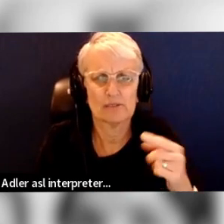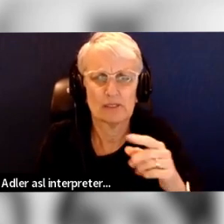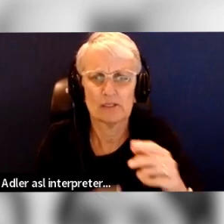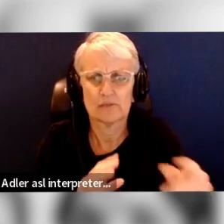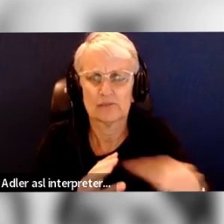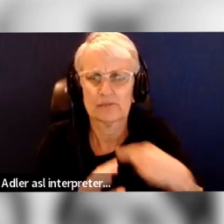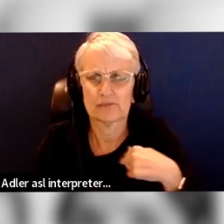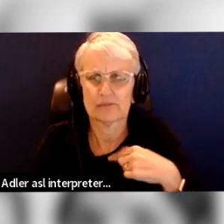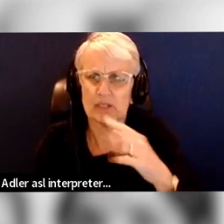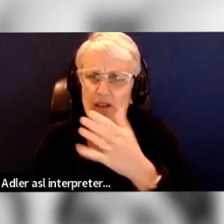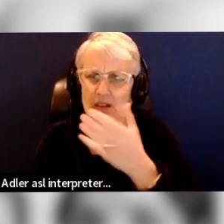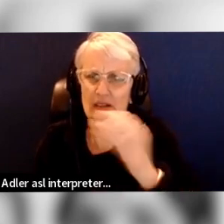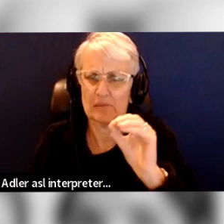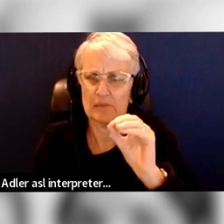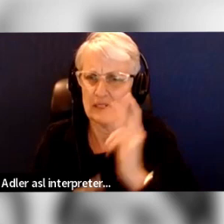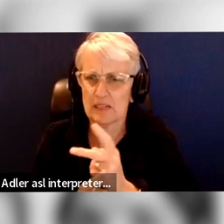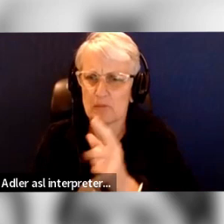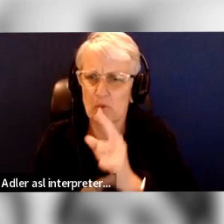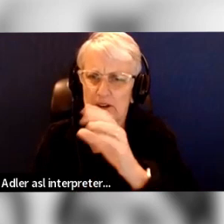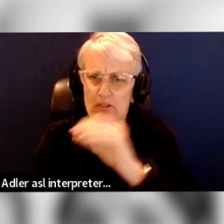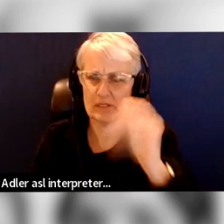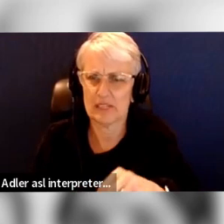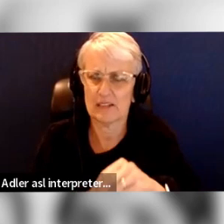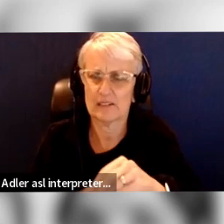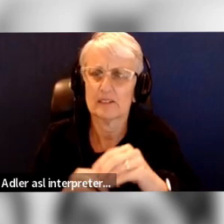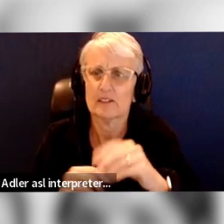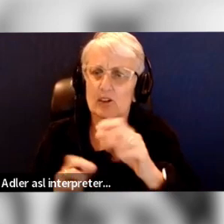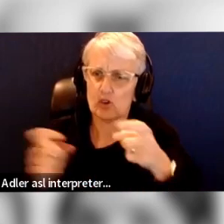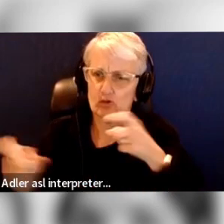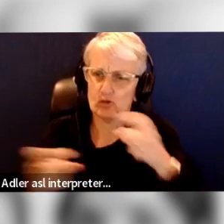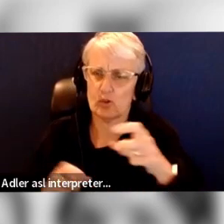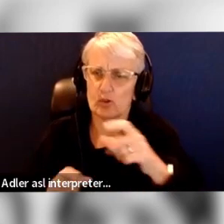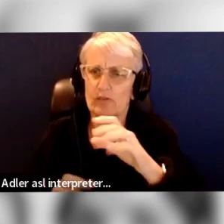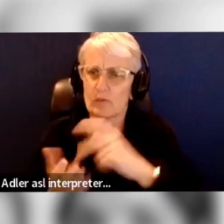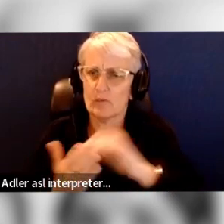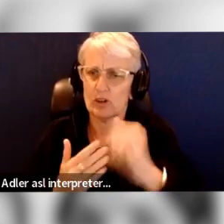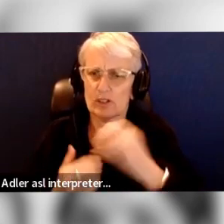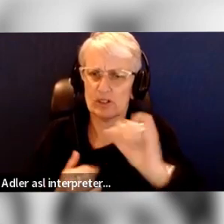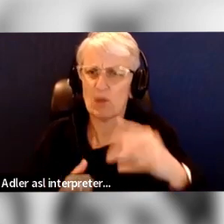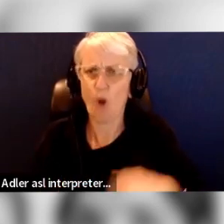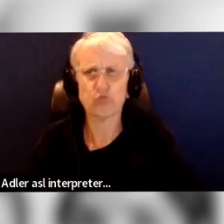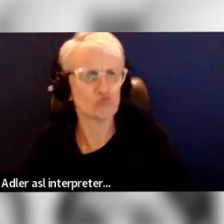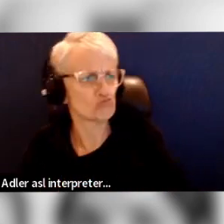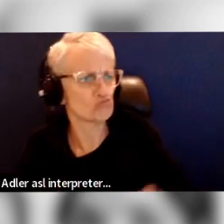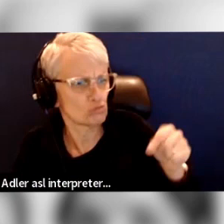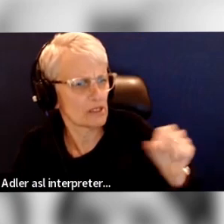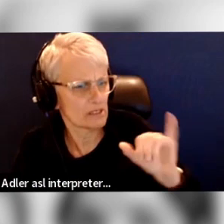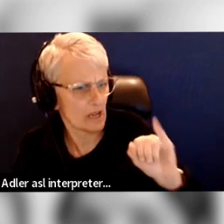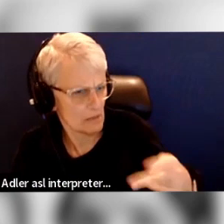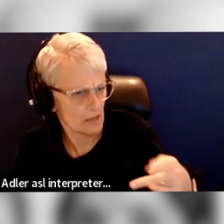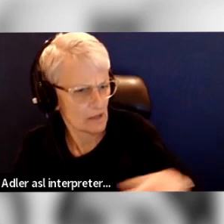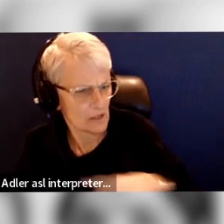me. Does the company maintain 100% control of the project IP? Yes, absolutely. So if you have IP that's created